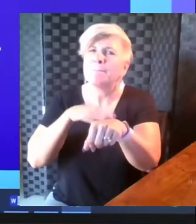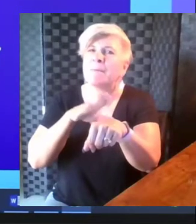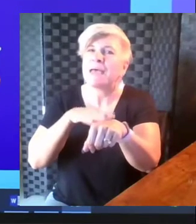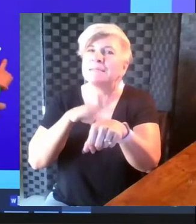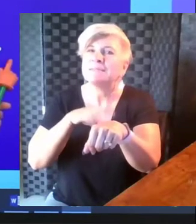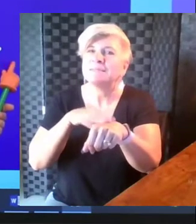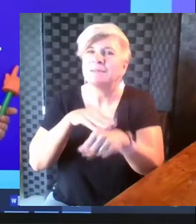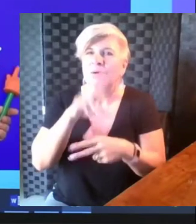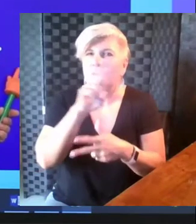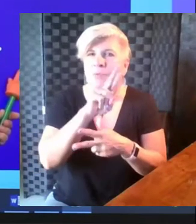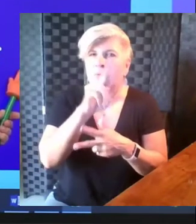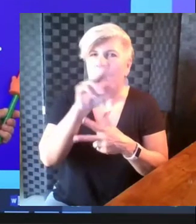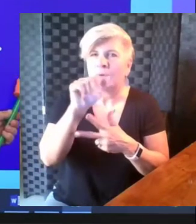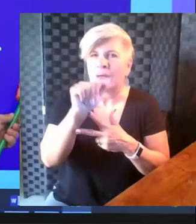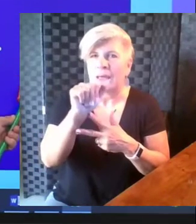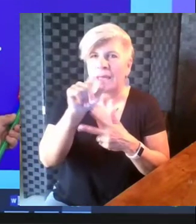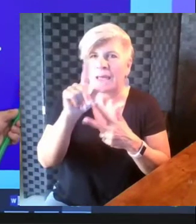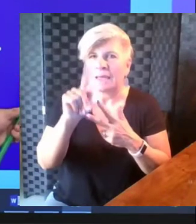pat.